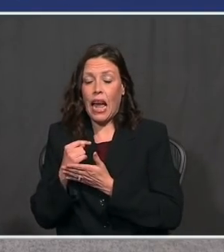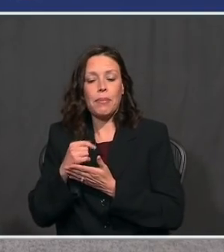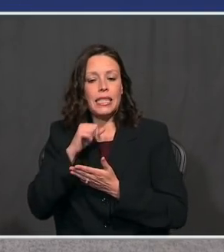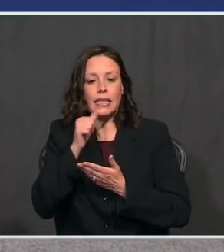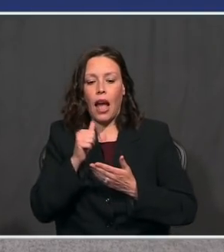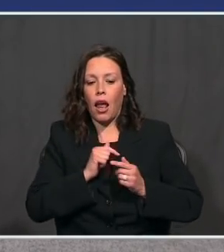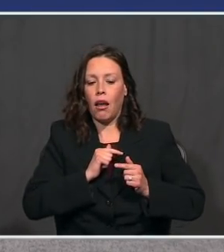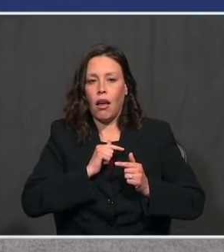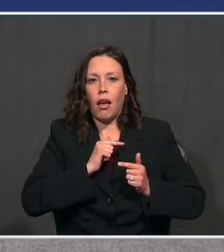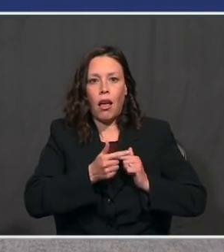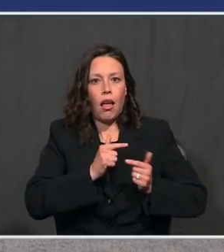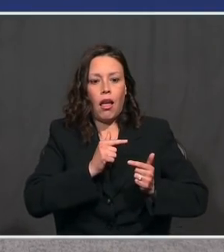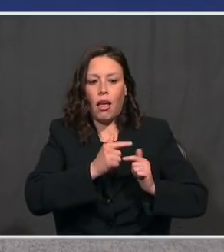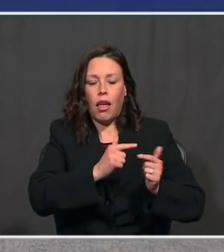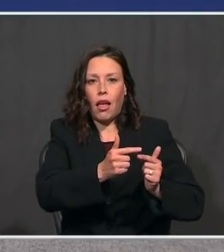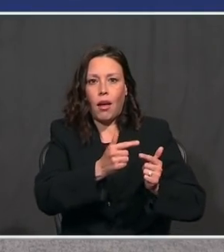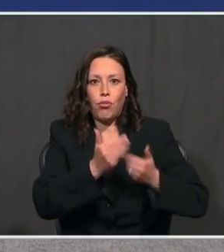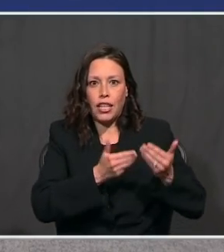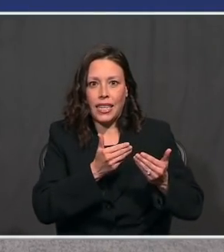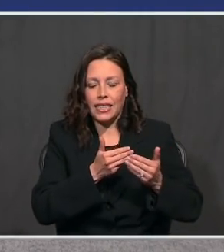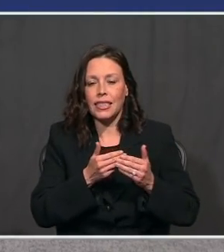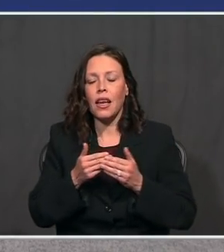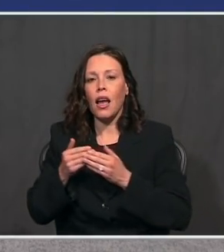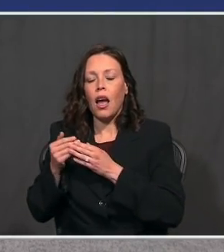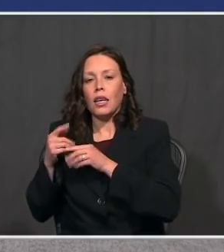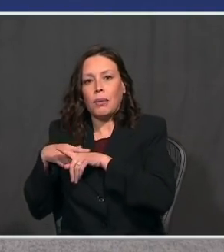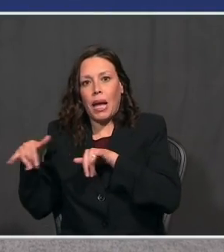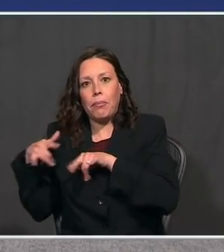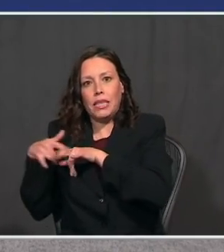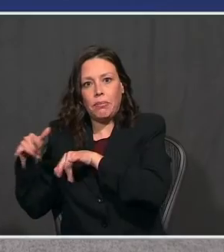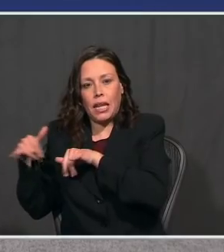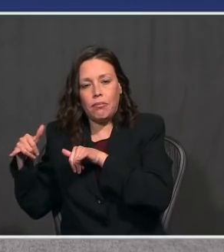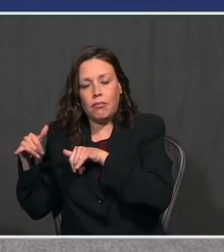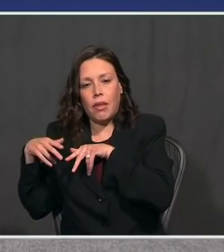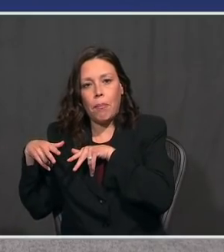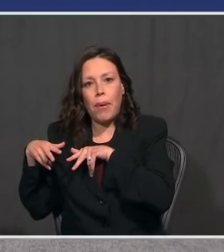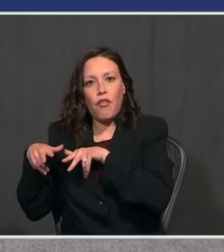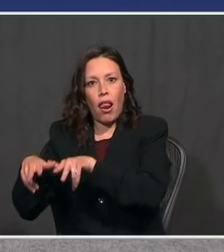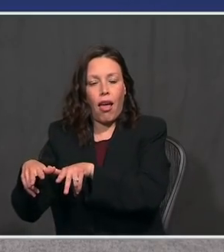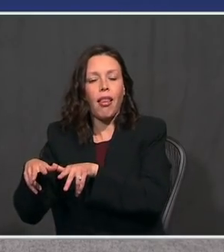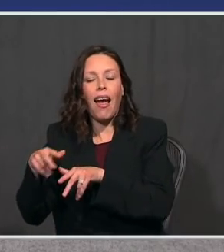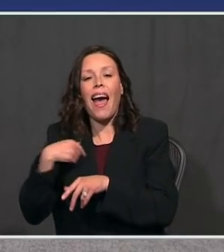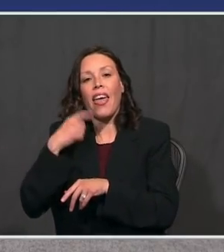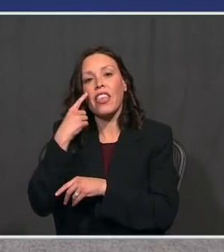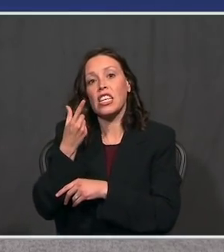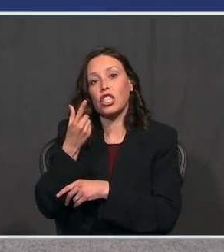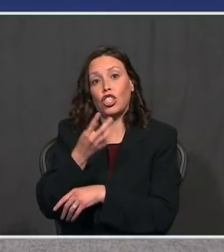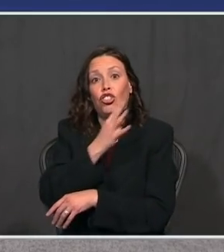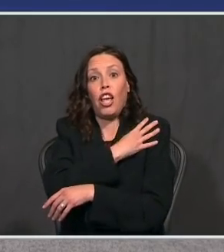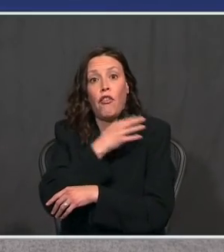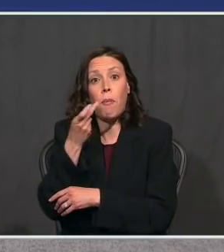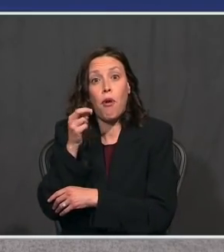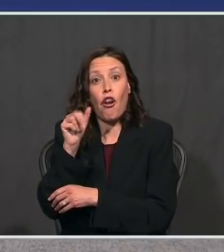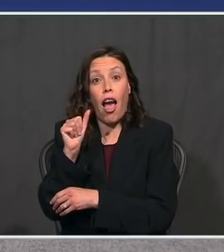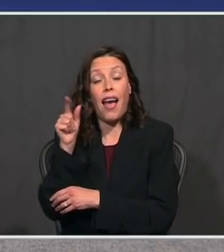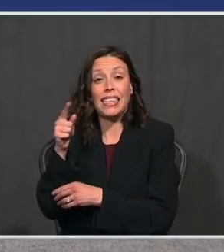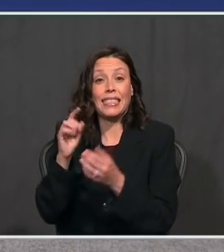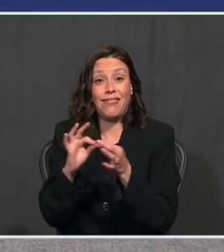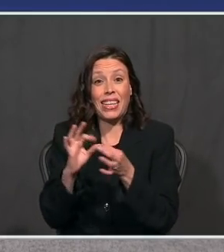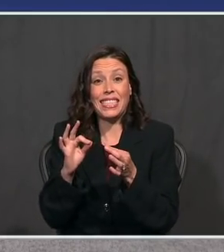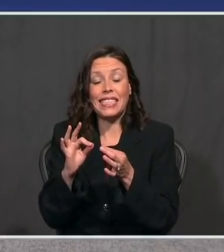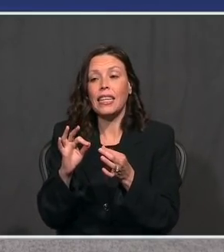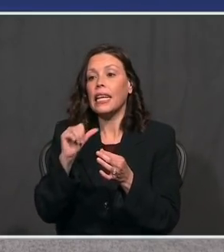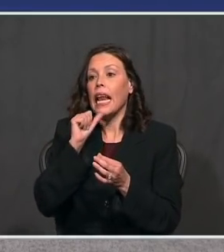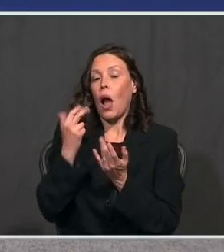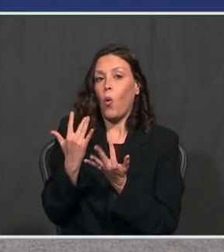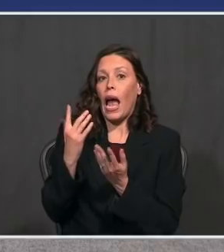other process, many things were collapsed and done at the same time. And I think General Perna noted that instead of